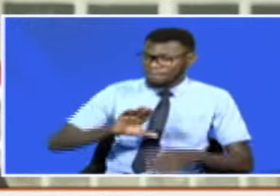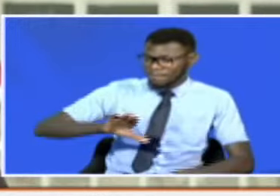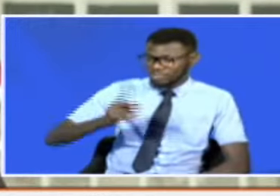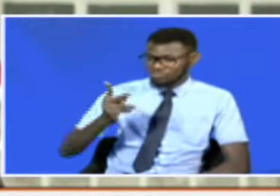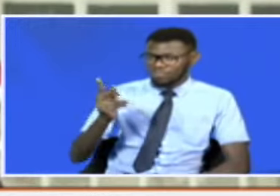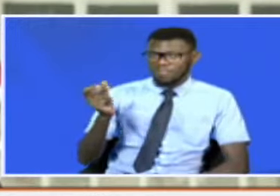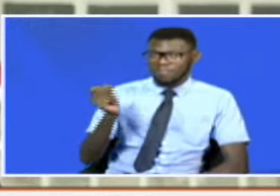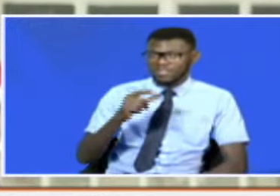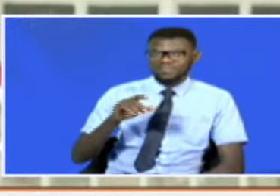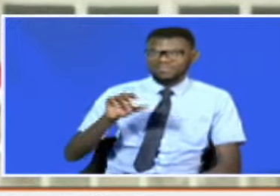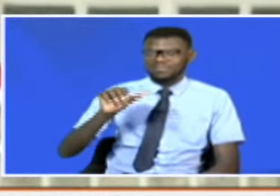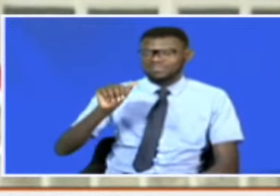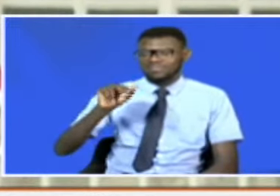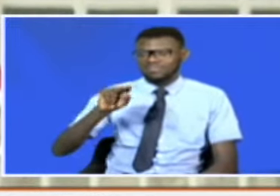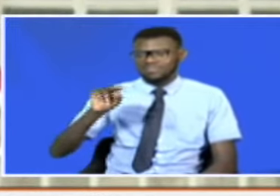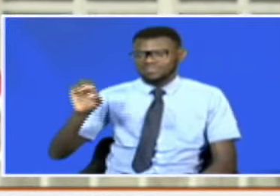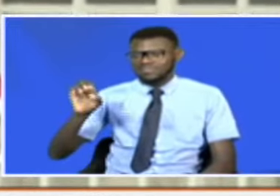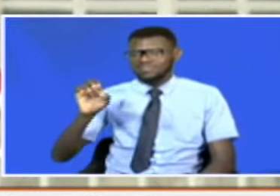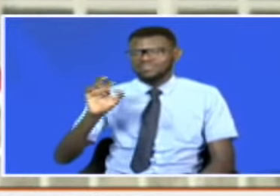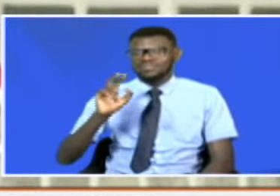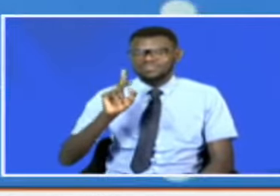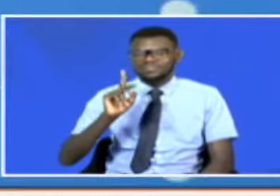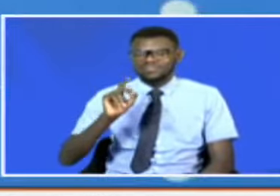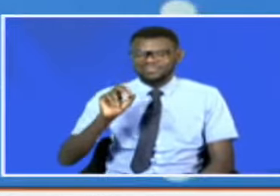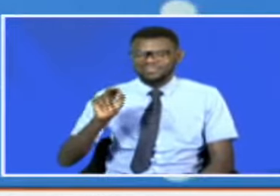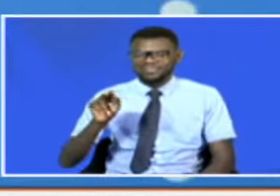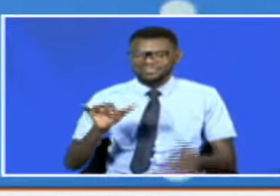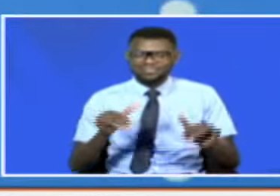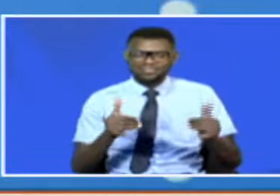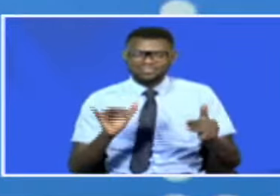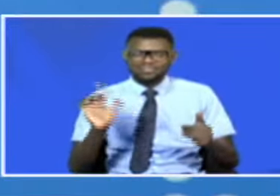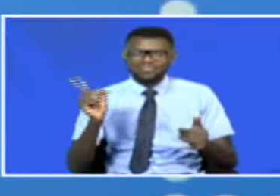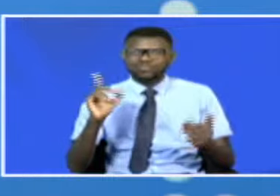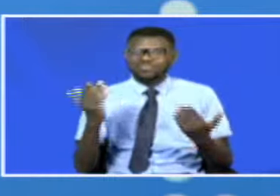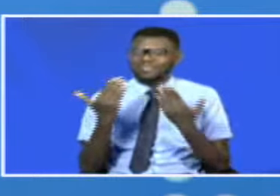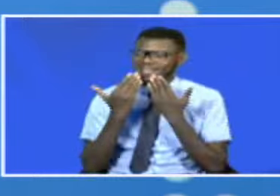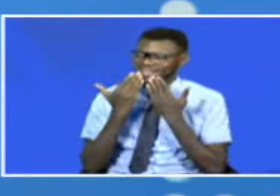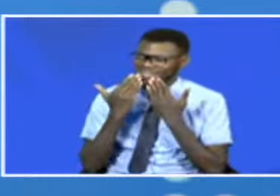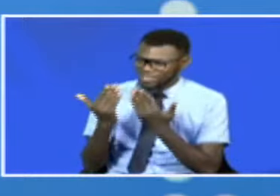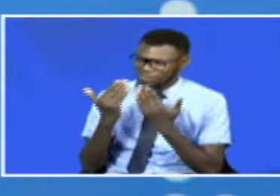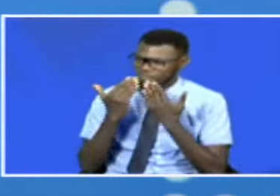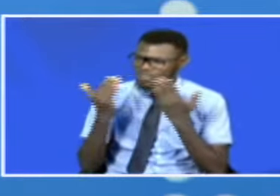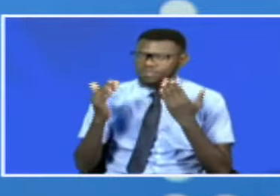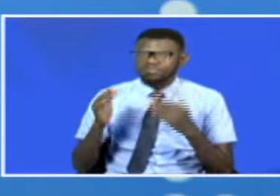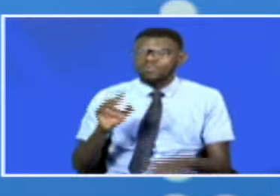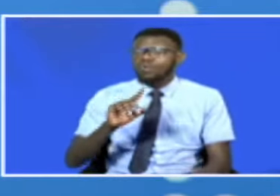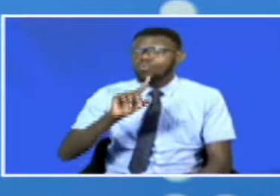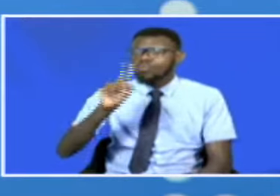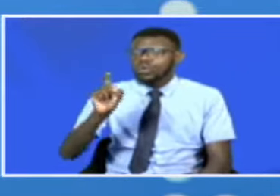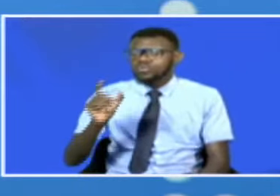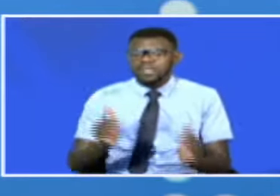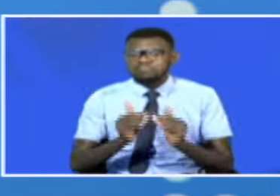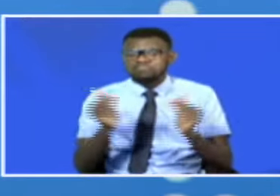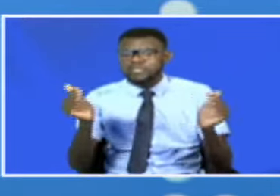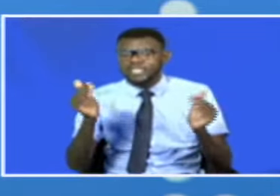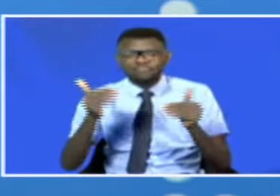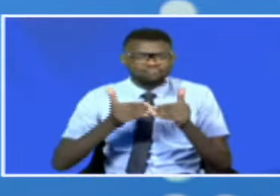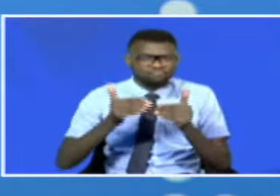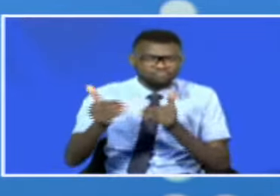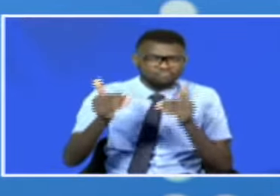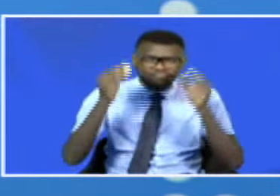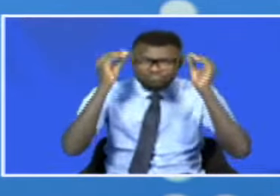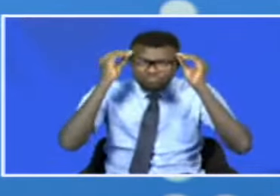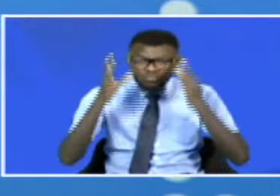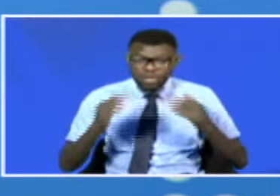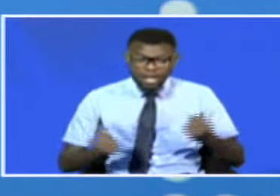Anne Musungu, KTN News, Nairobi. Thank you very much, Anne Musungu. The question remains, what is the fate of the